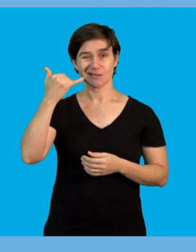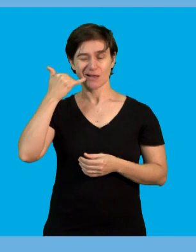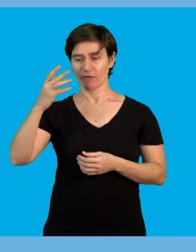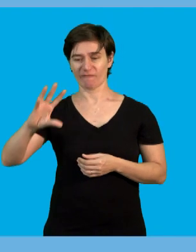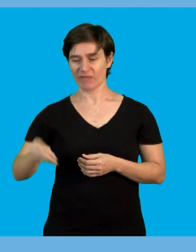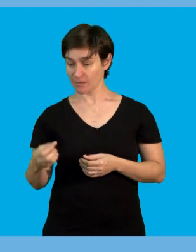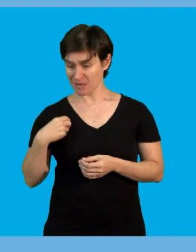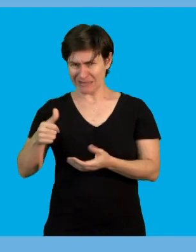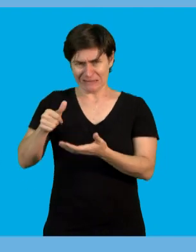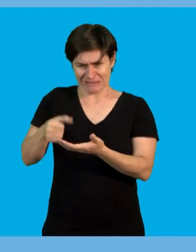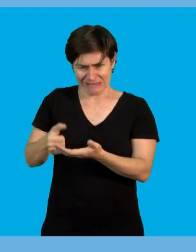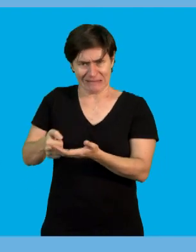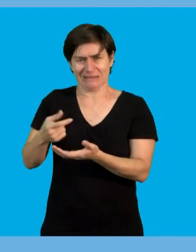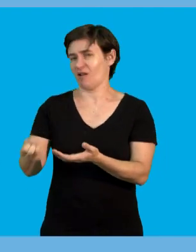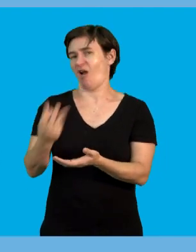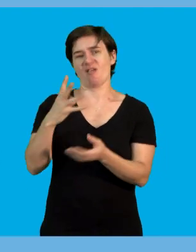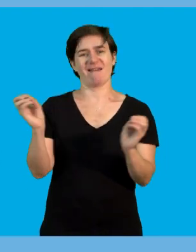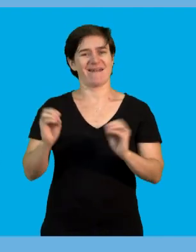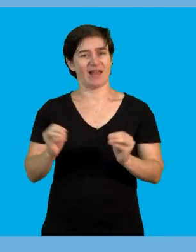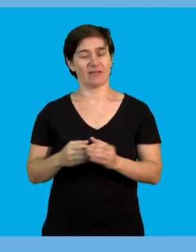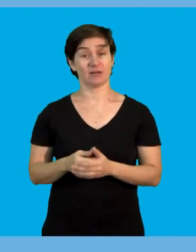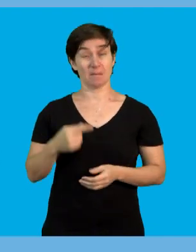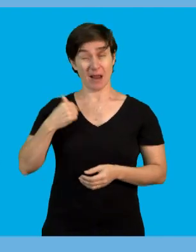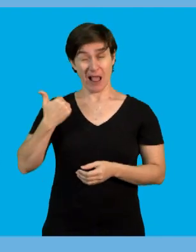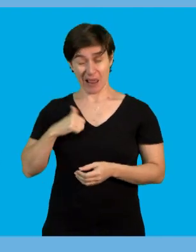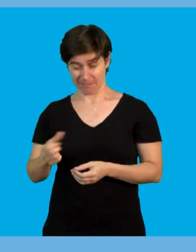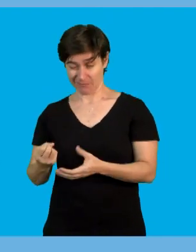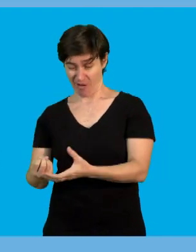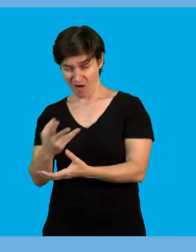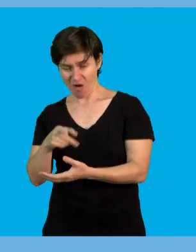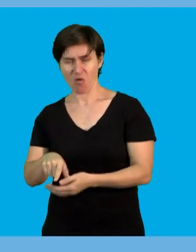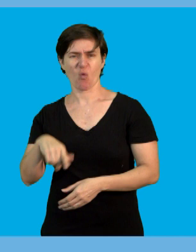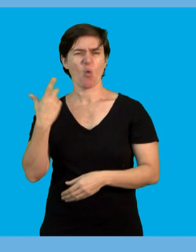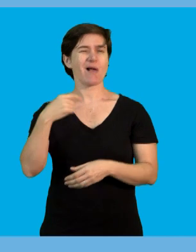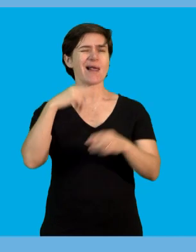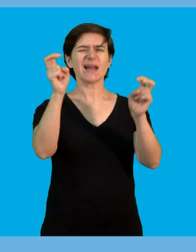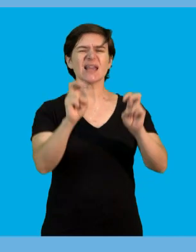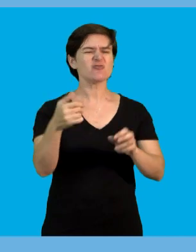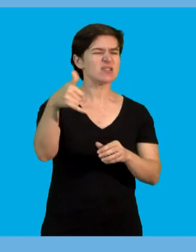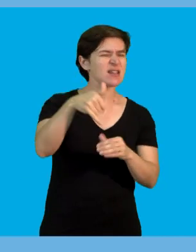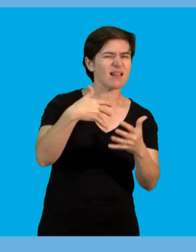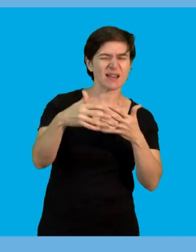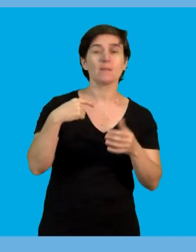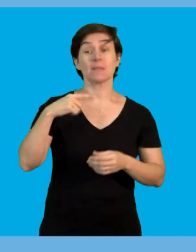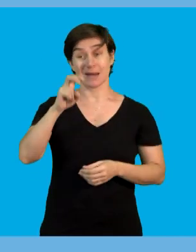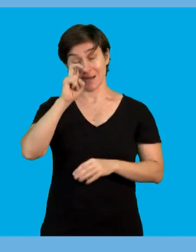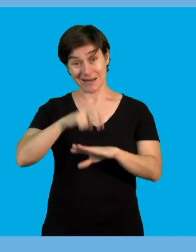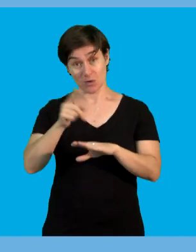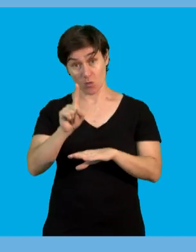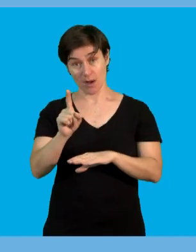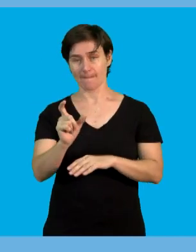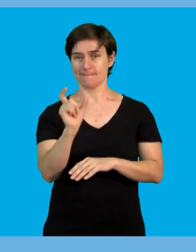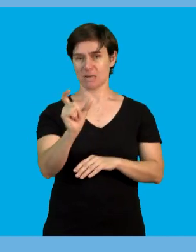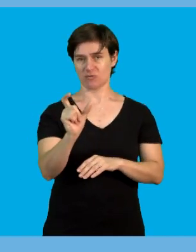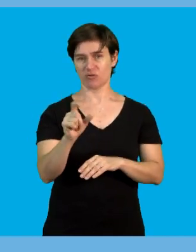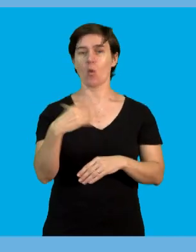your cell phone will not switch on. So therefore, for you to switch on your phone or for you to power any electrical appliance, you need battery